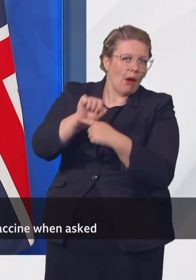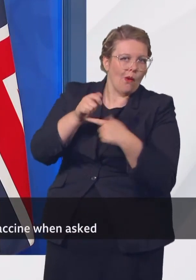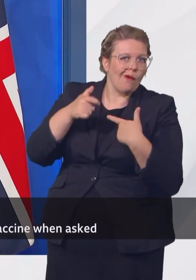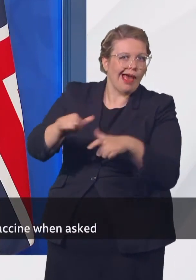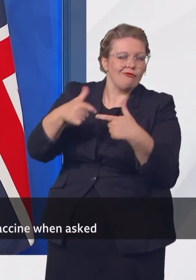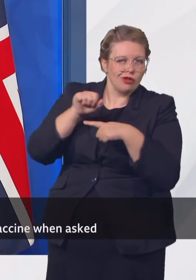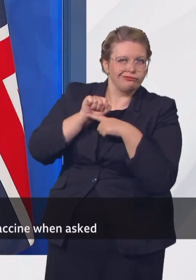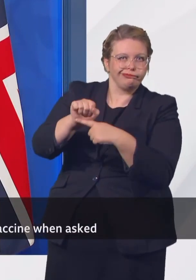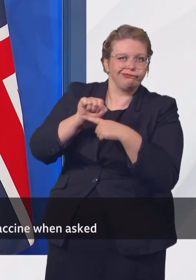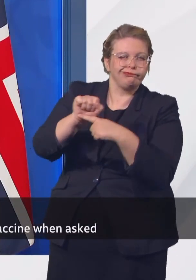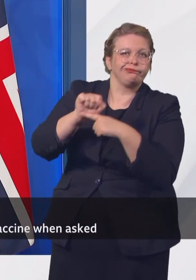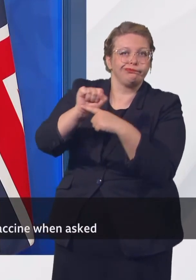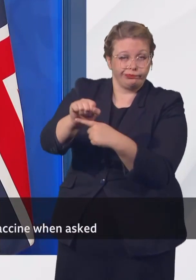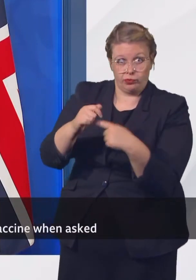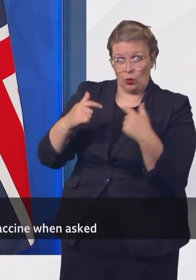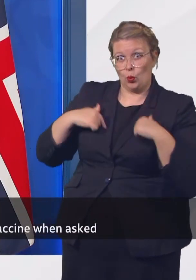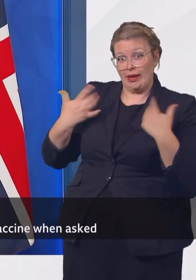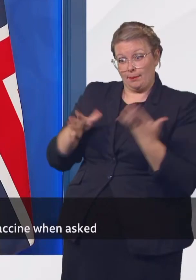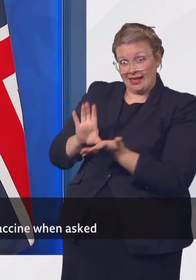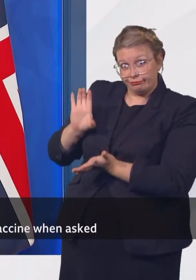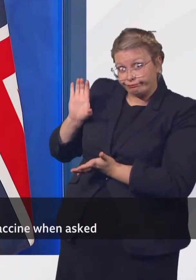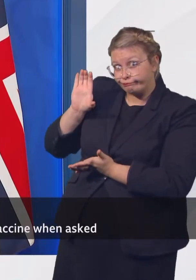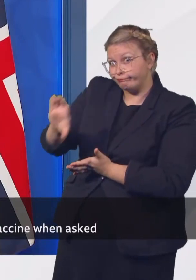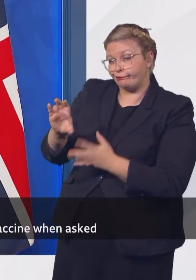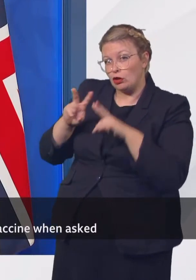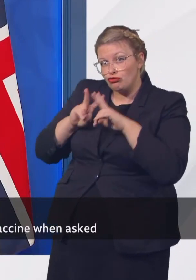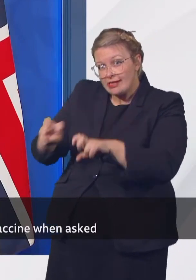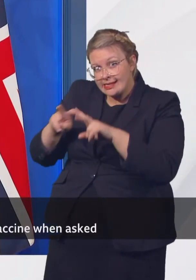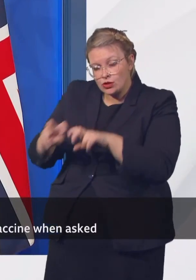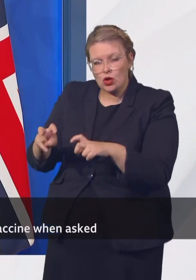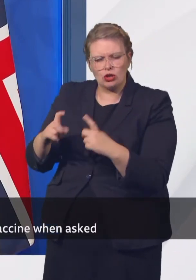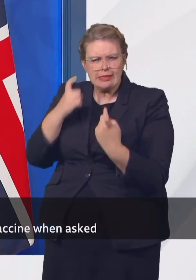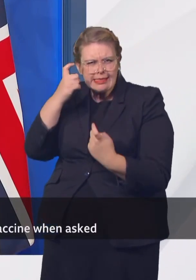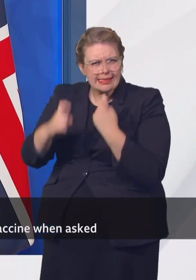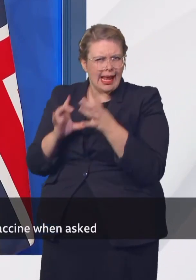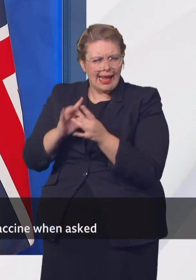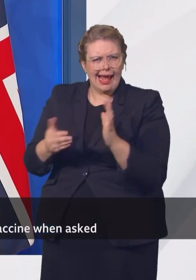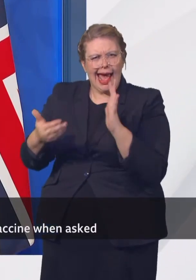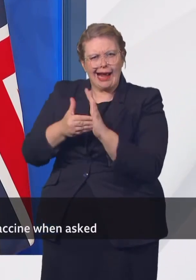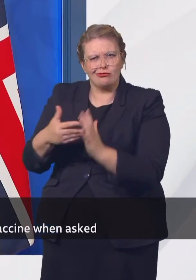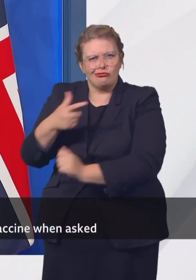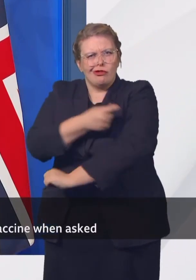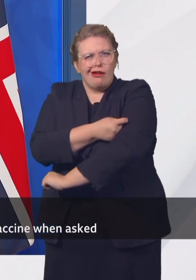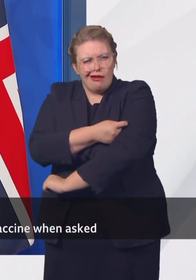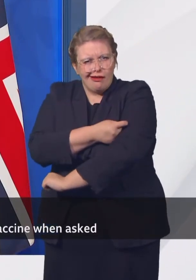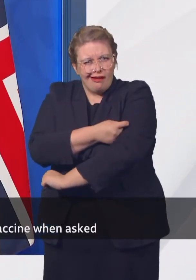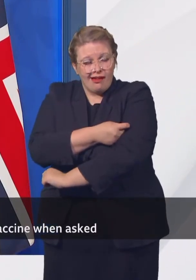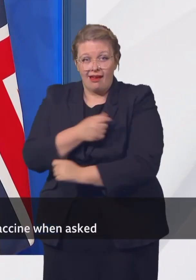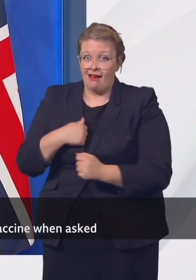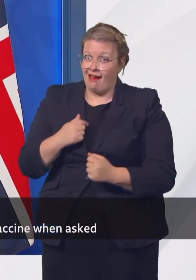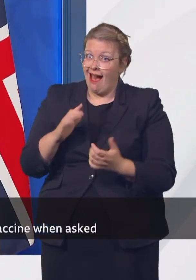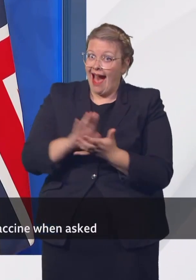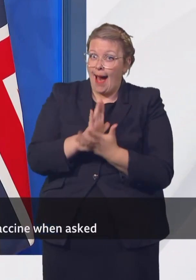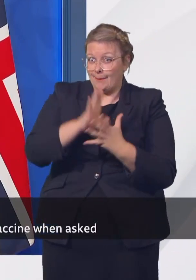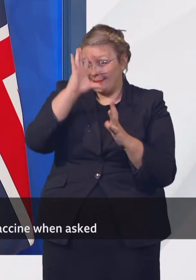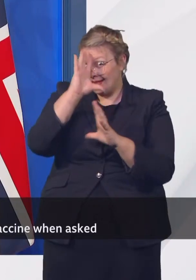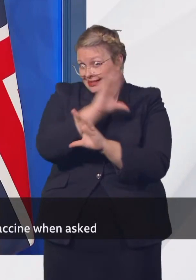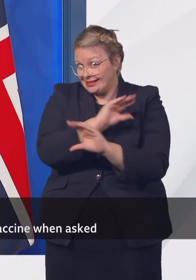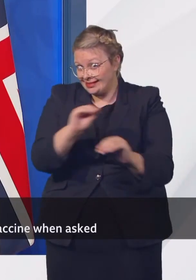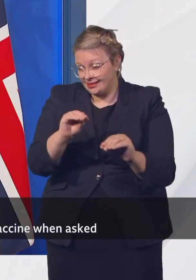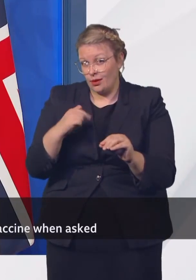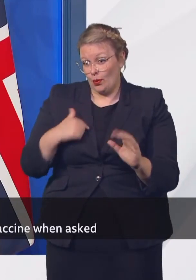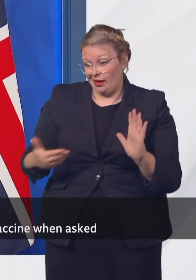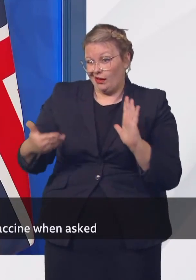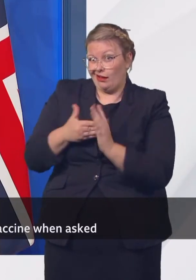shots. I'm delighted to be able to tell you that we've secured a further 60 million doses of the